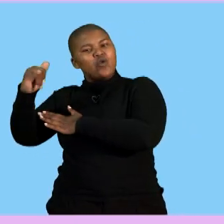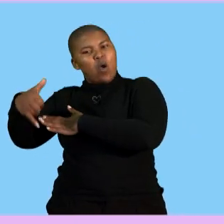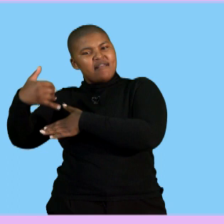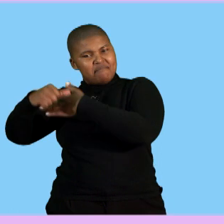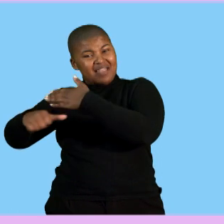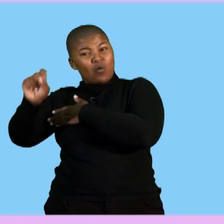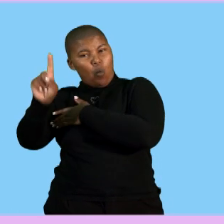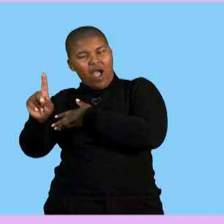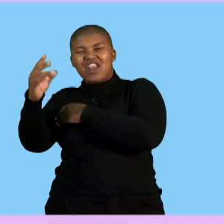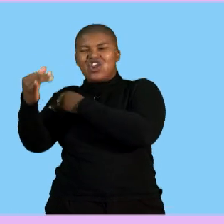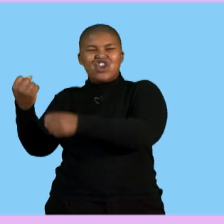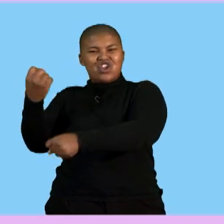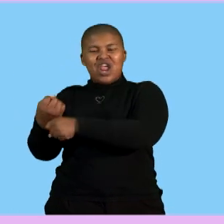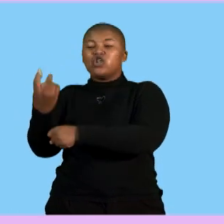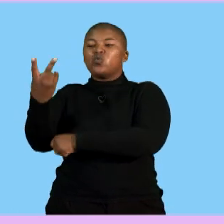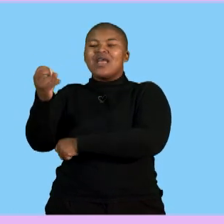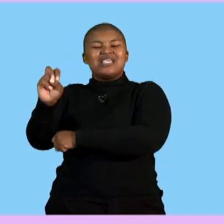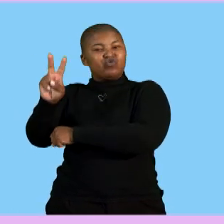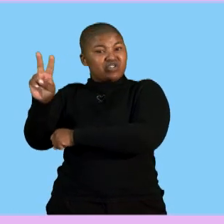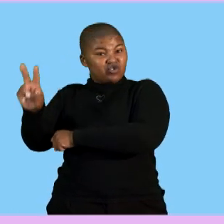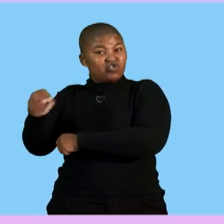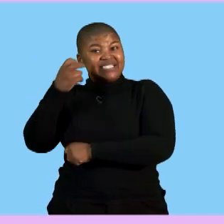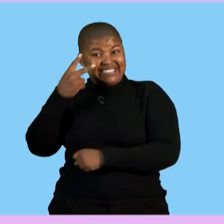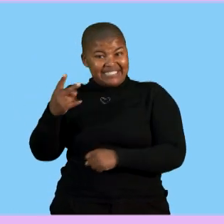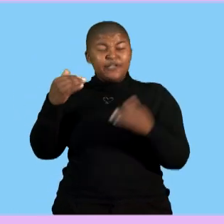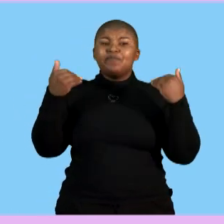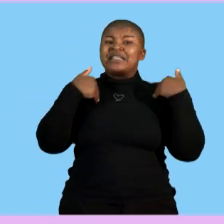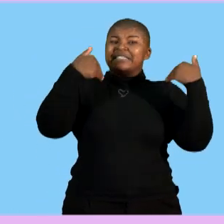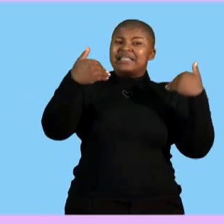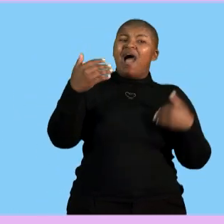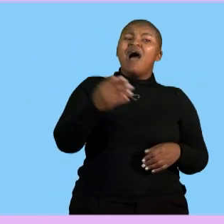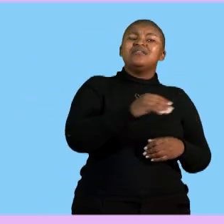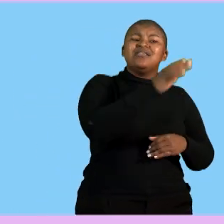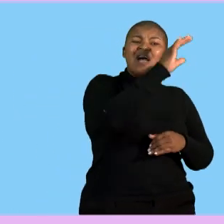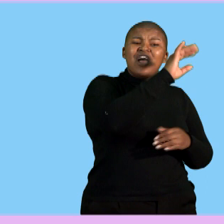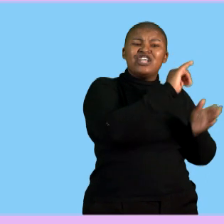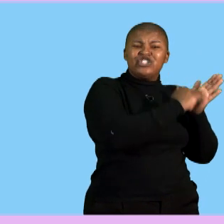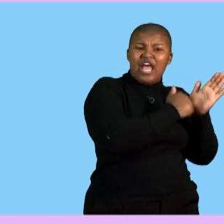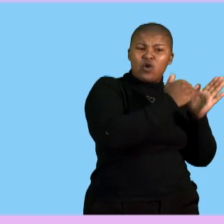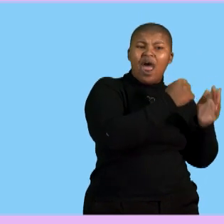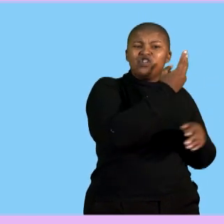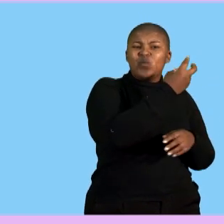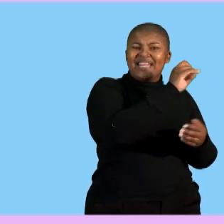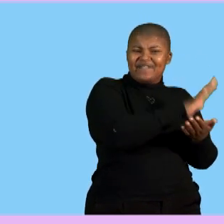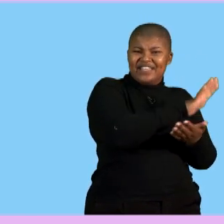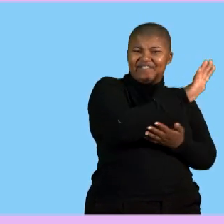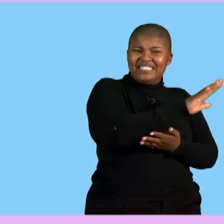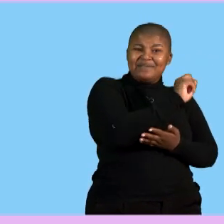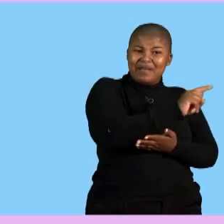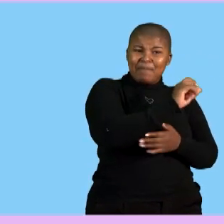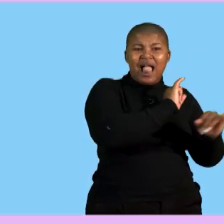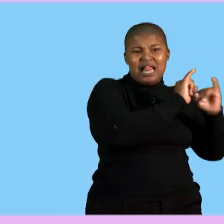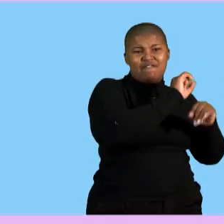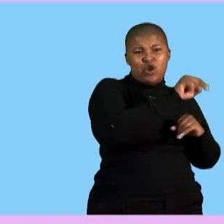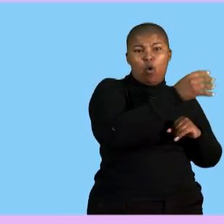11.05 rand, and in January 2022 it was 20.14 rand. So that is the petrol price over